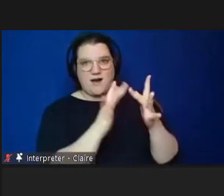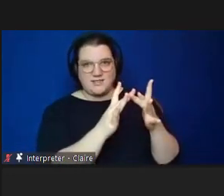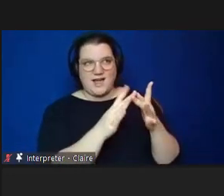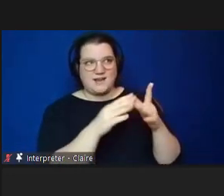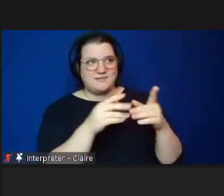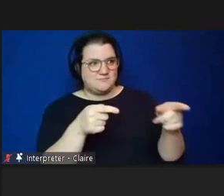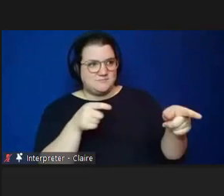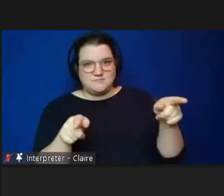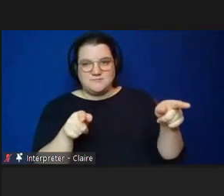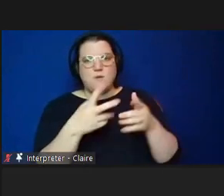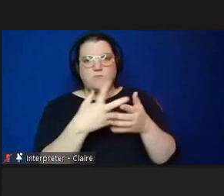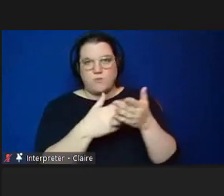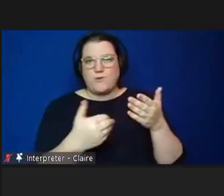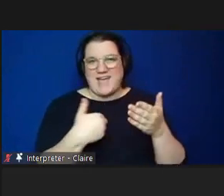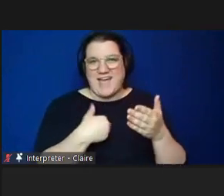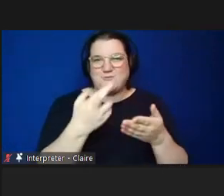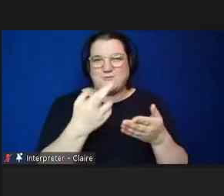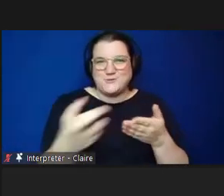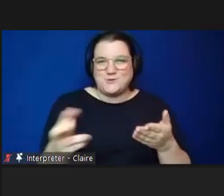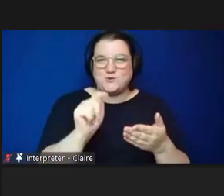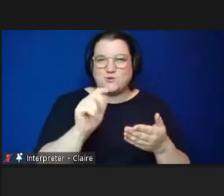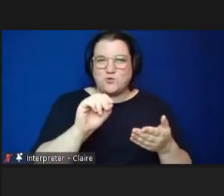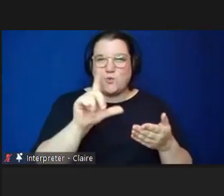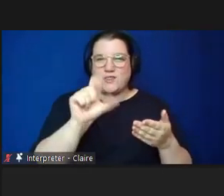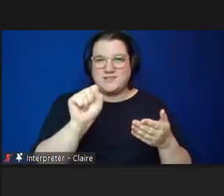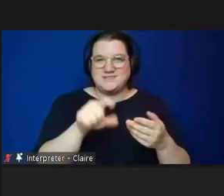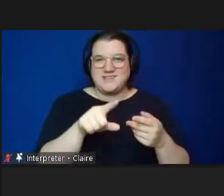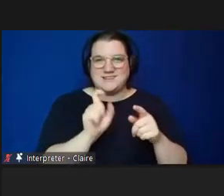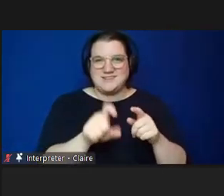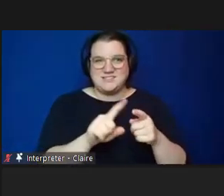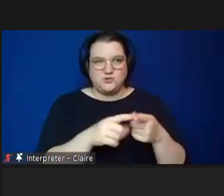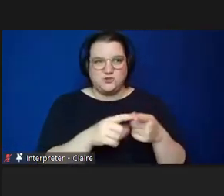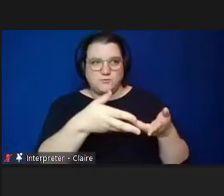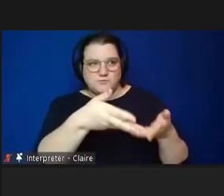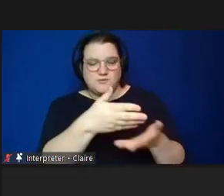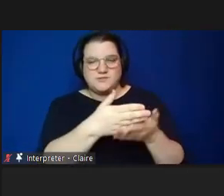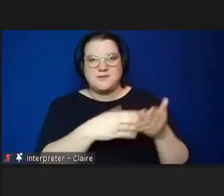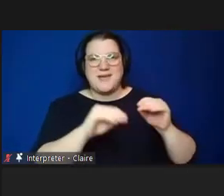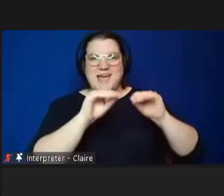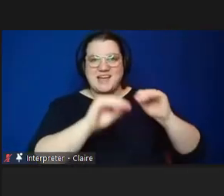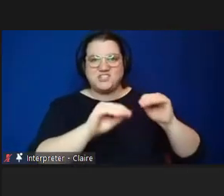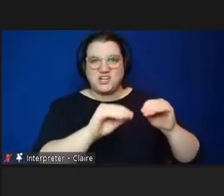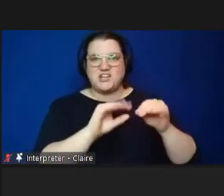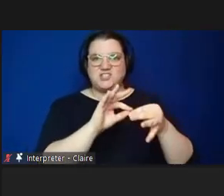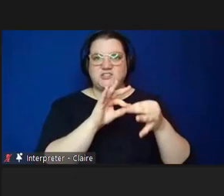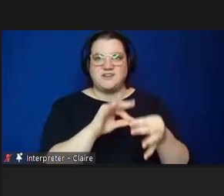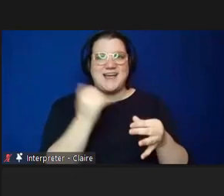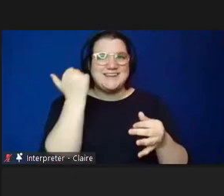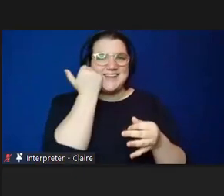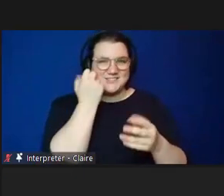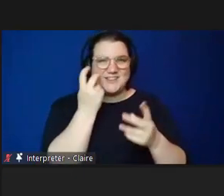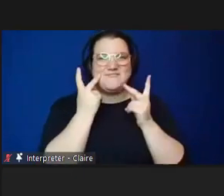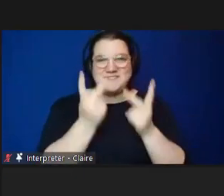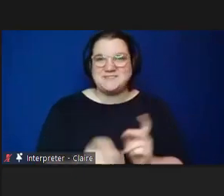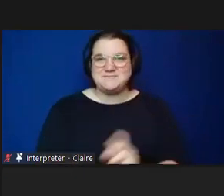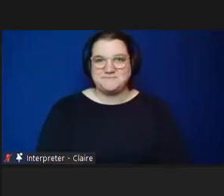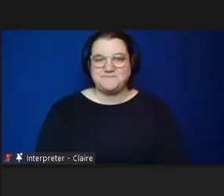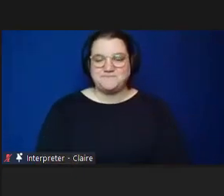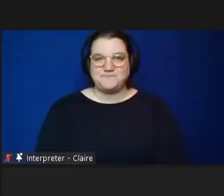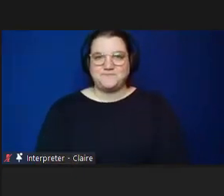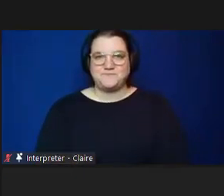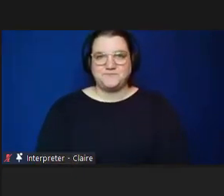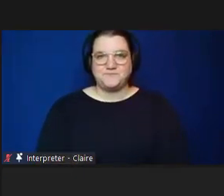they needed to be able to work on some of the education around a dental visit. So we were